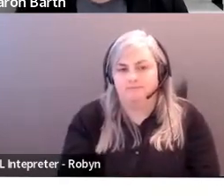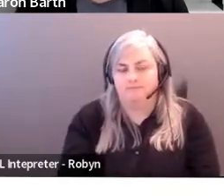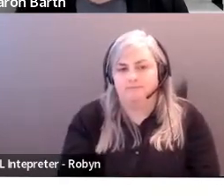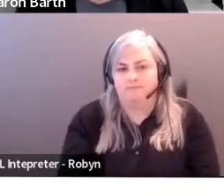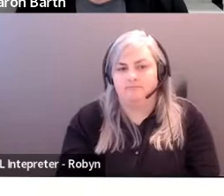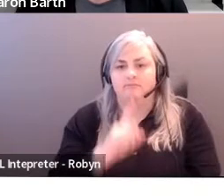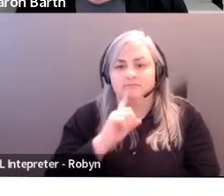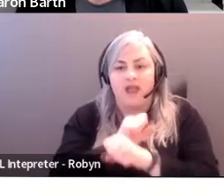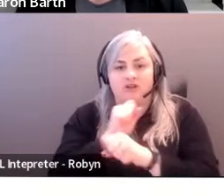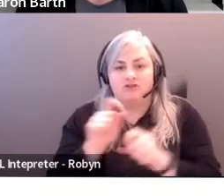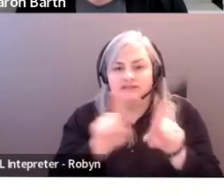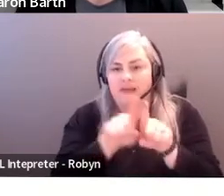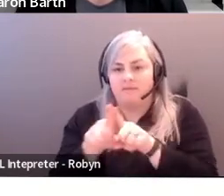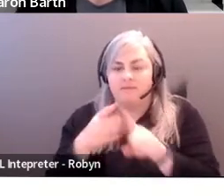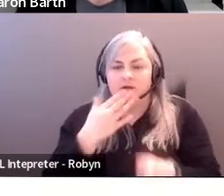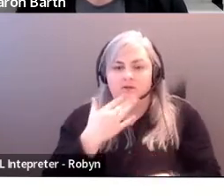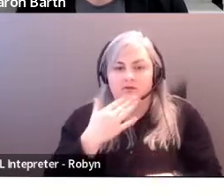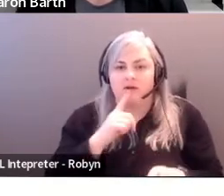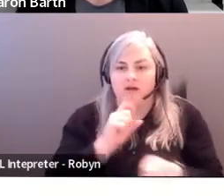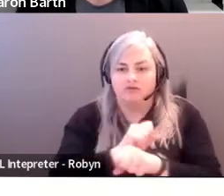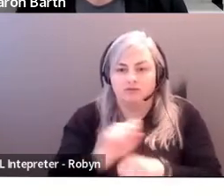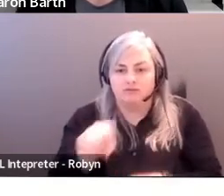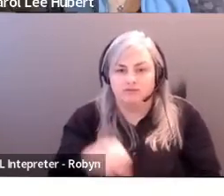They're actually the same color.